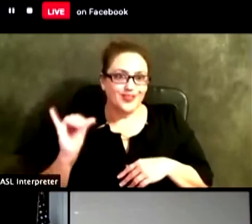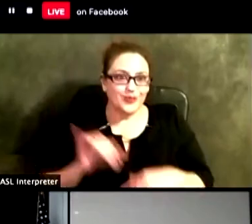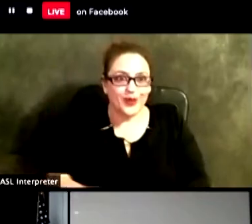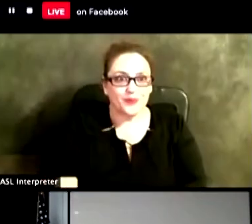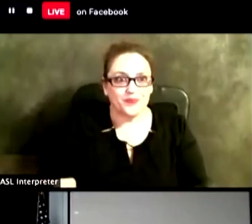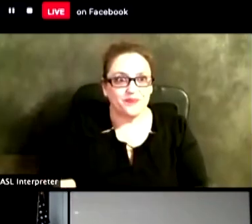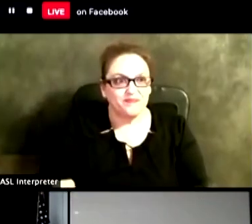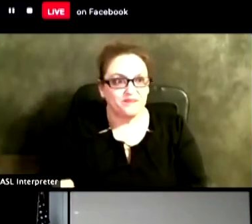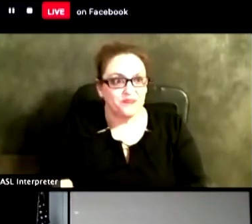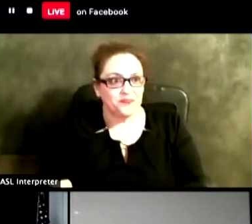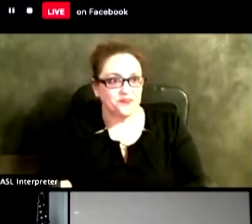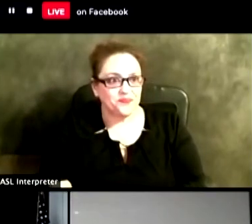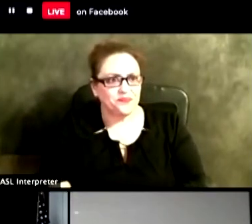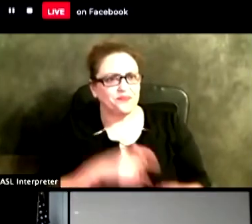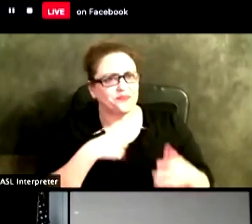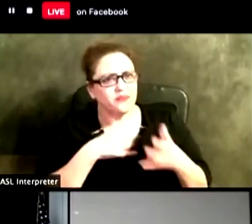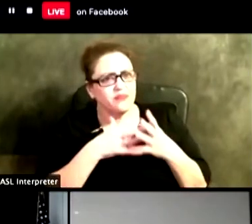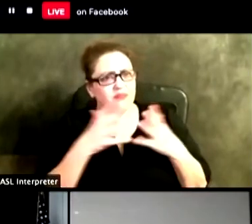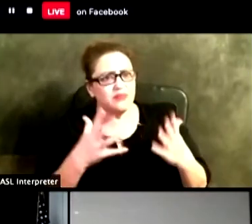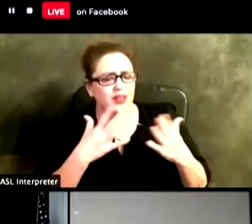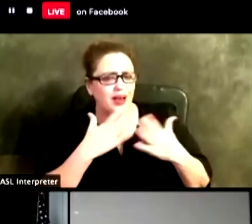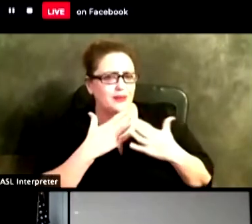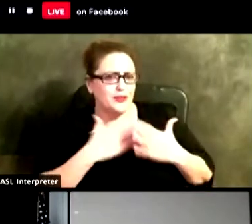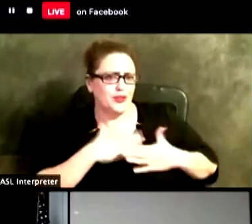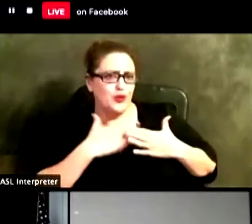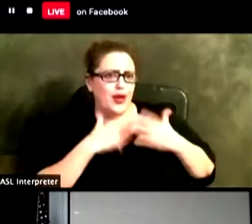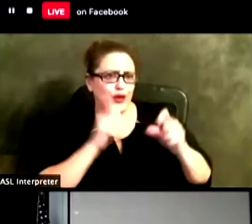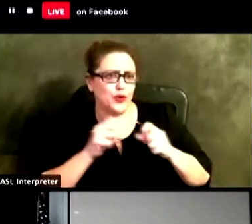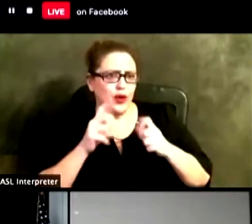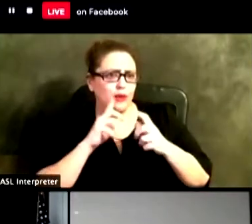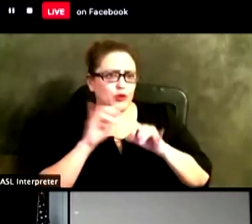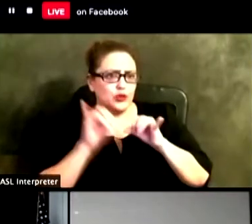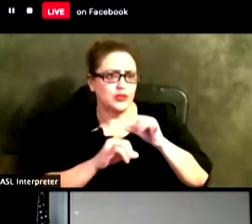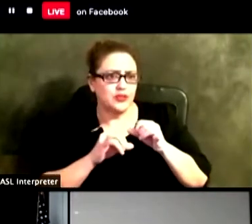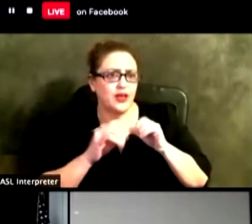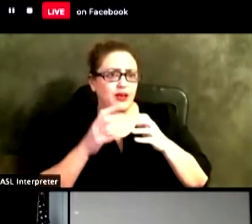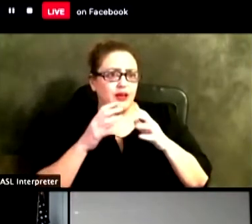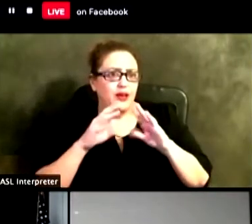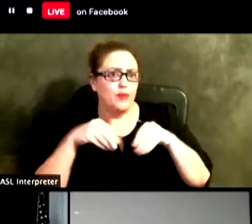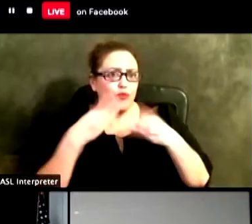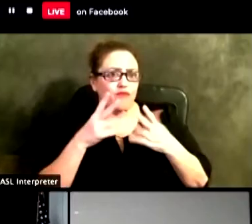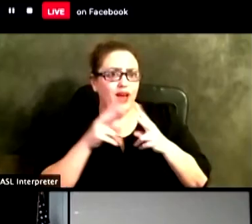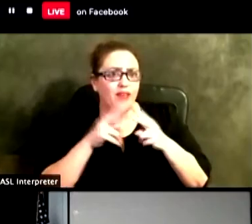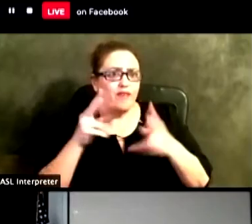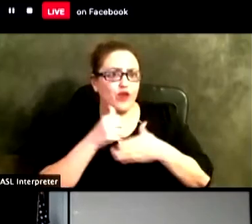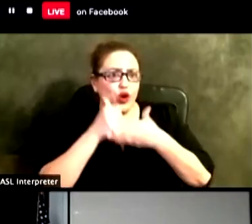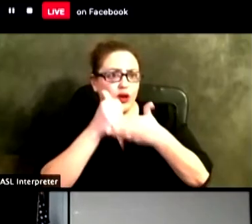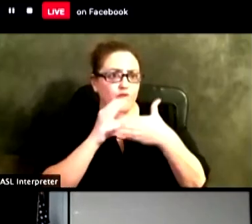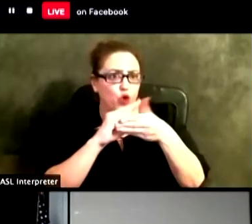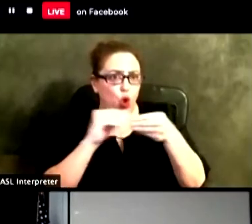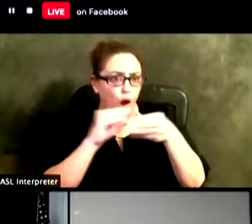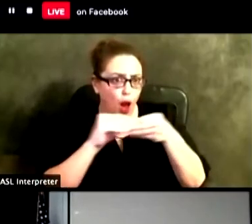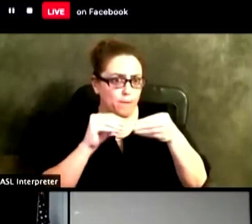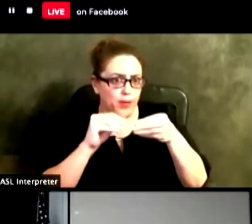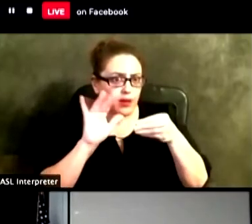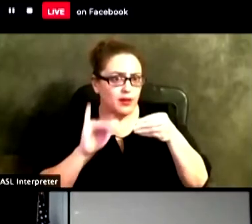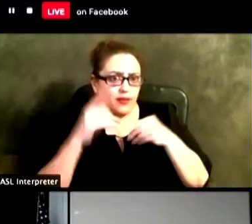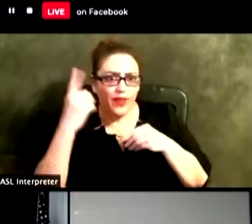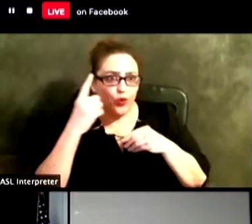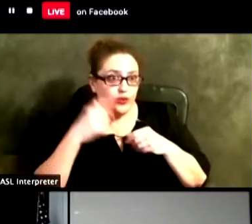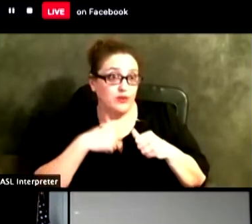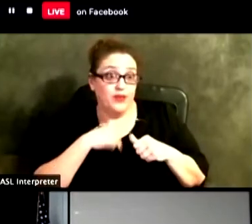I'm so glad that you were able to stick around and give us that incredibly helpful comment. That is something that I personally wasn't directly